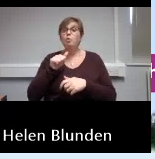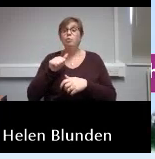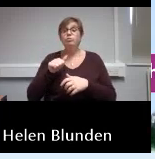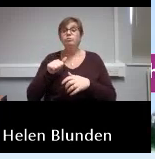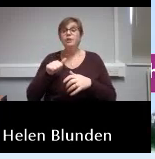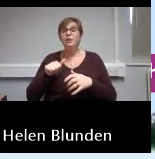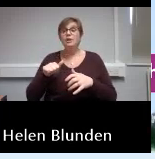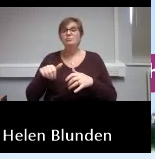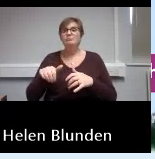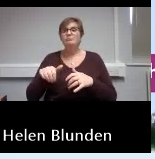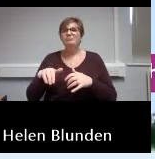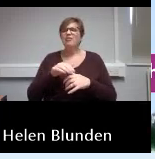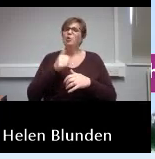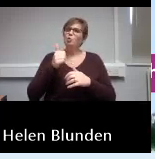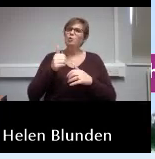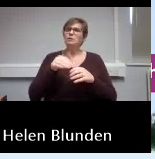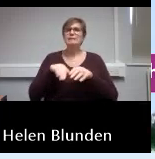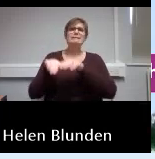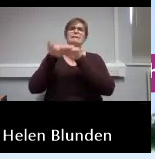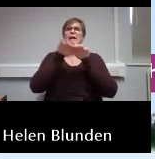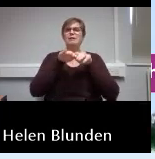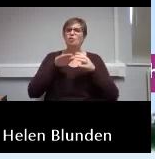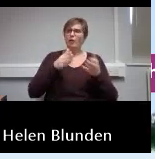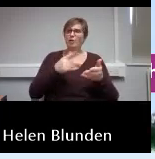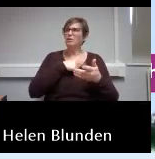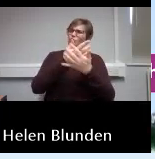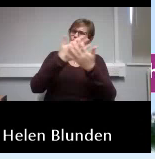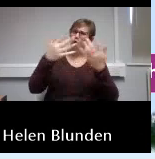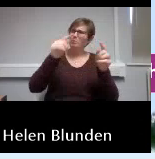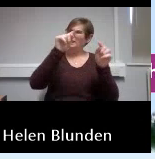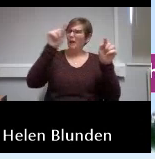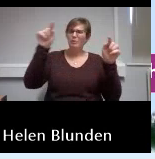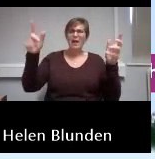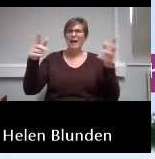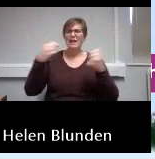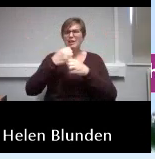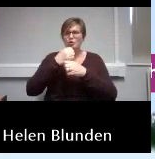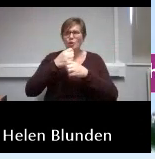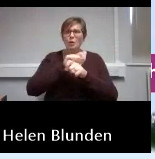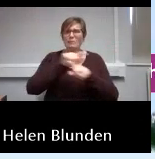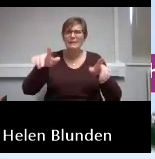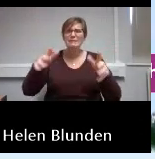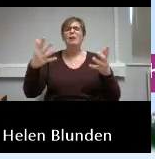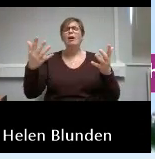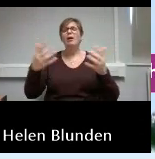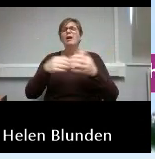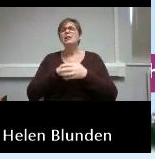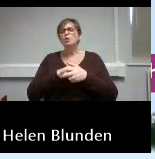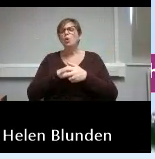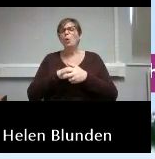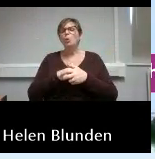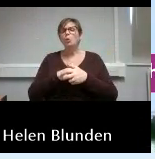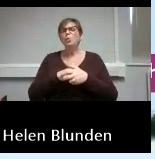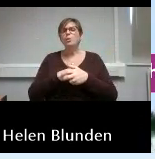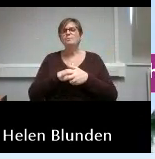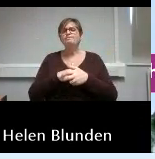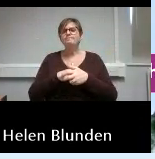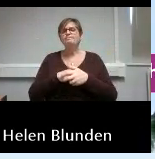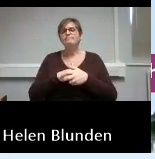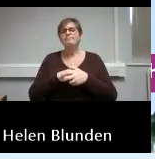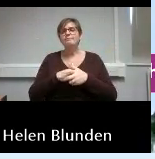good standard offers, if you like, because there's so much out there, isn't there, on social media. So